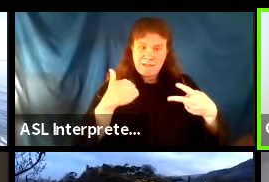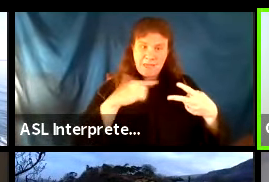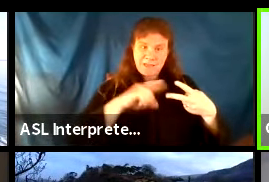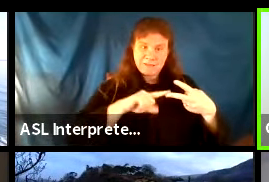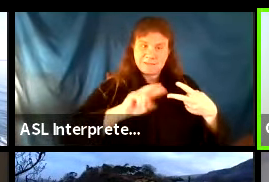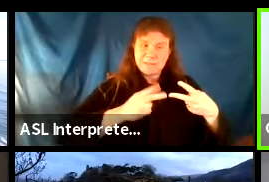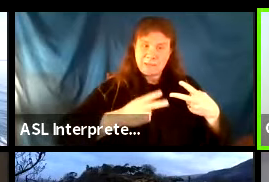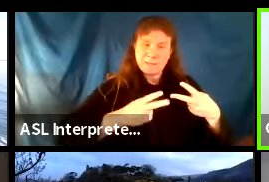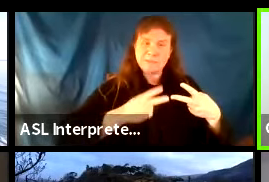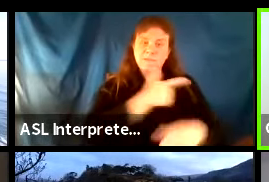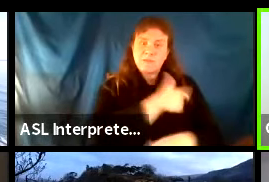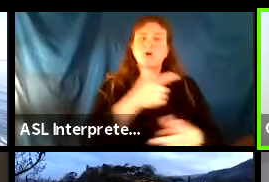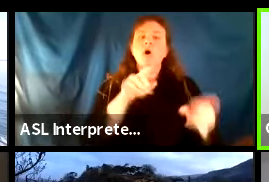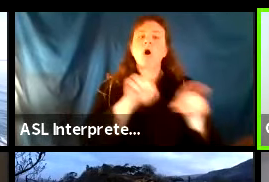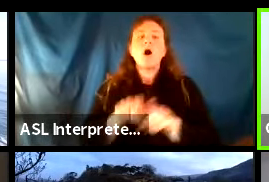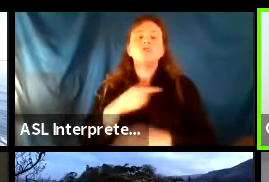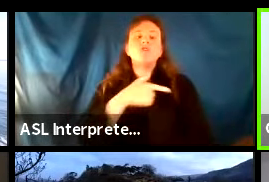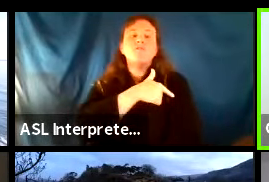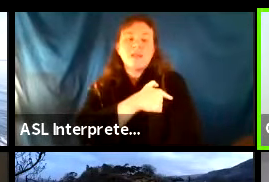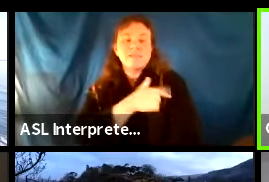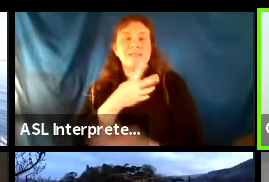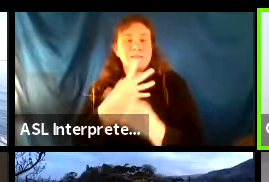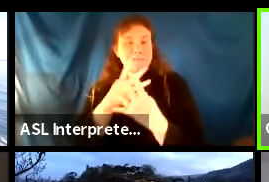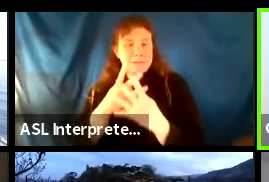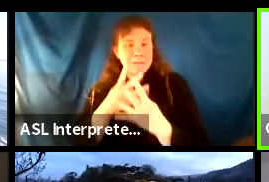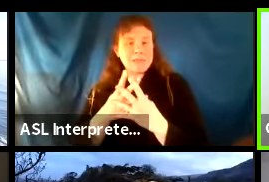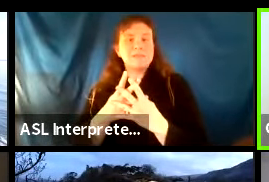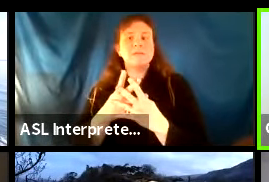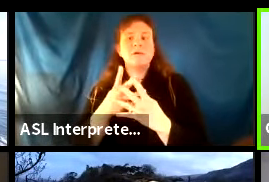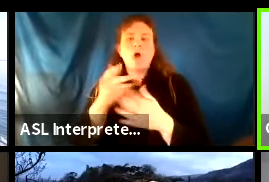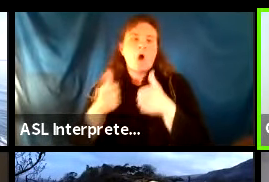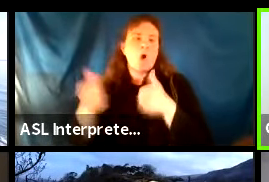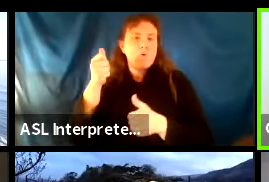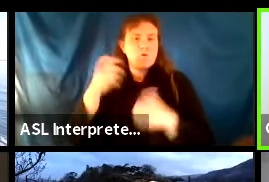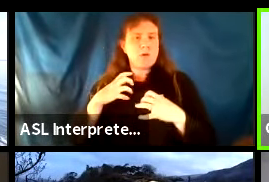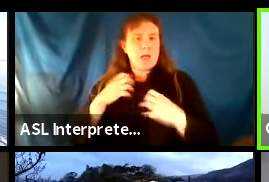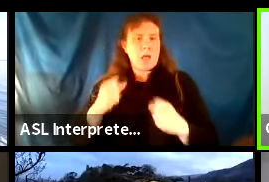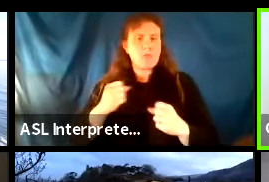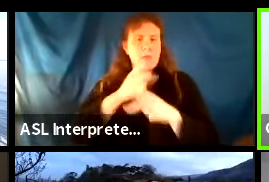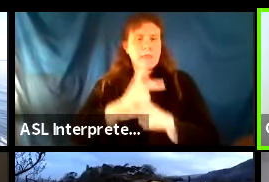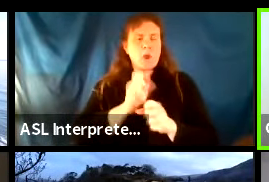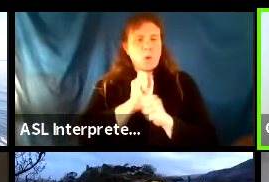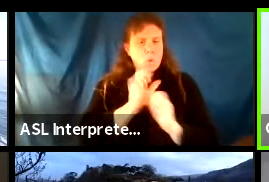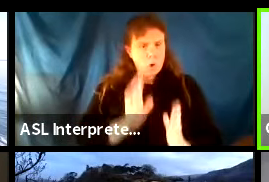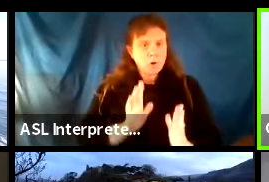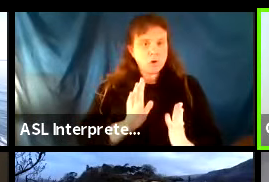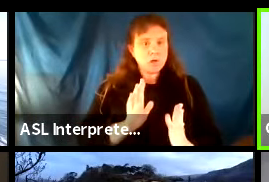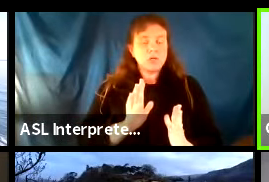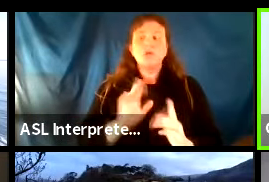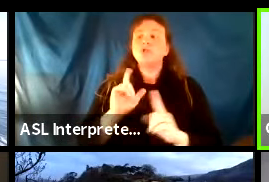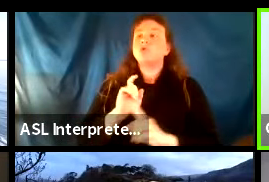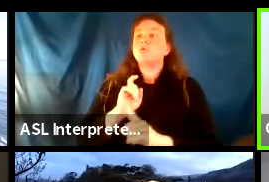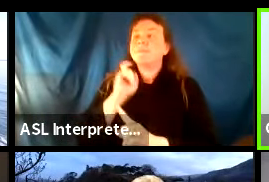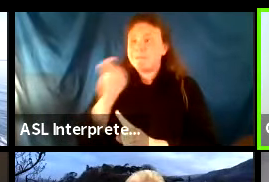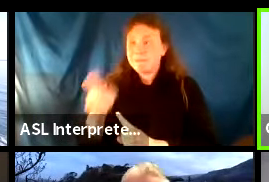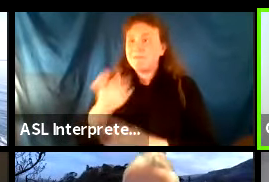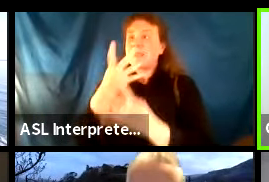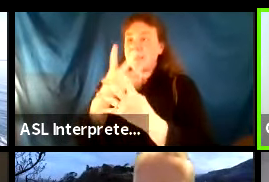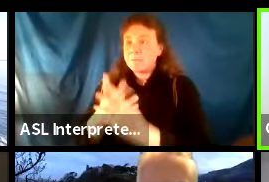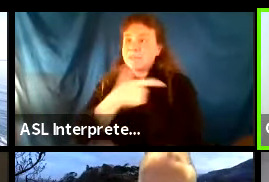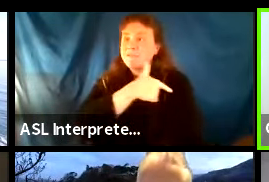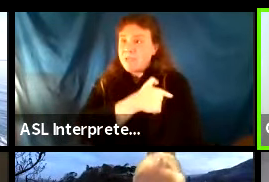over healthcare workers by shutting down a full day of vaccination to accommodate inmates over frontline healthcare